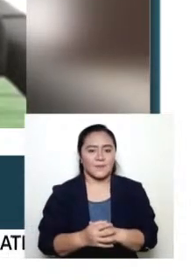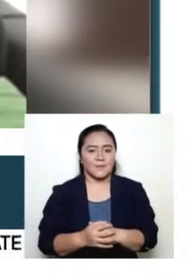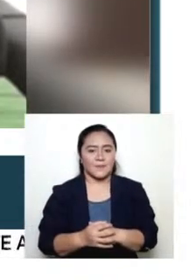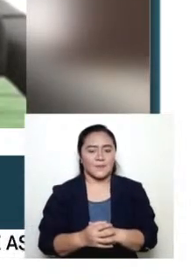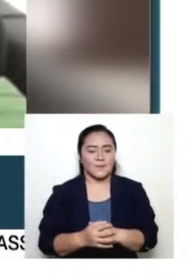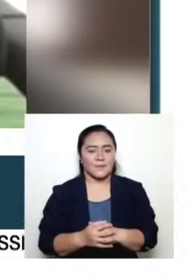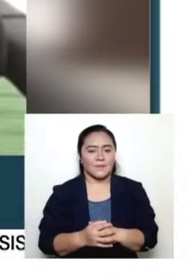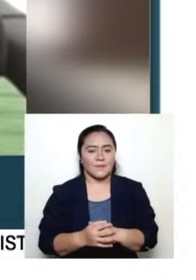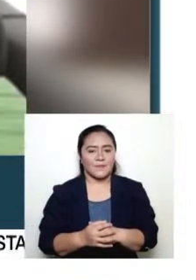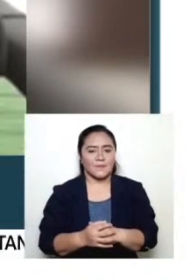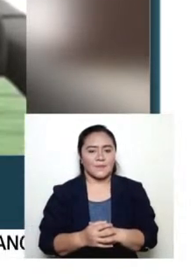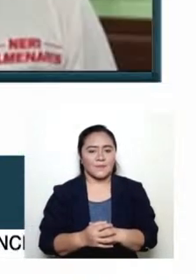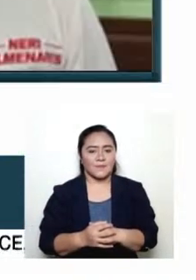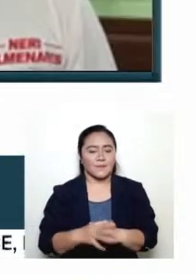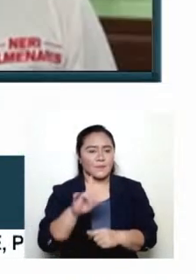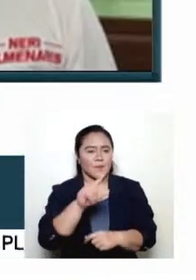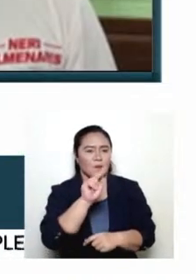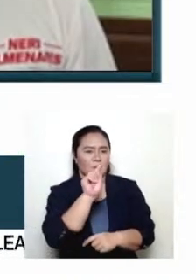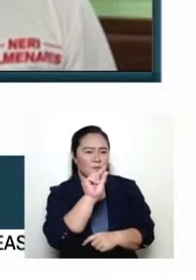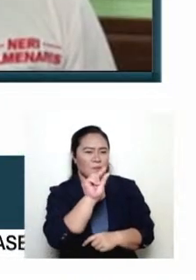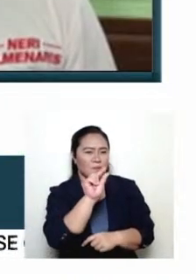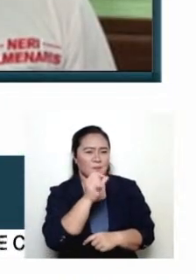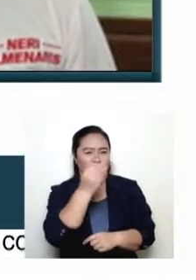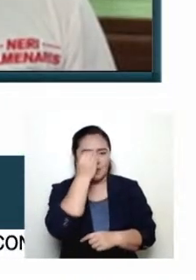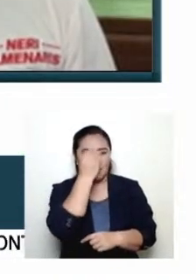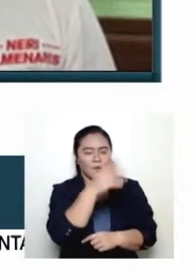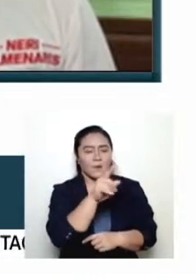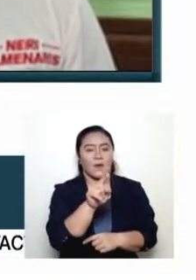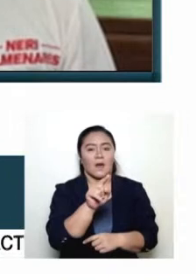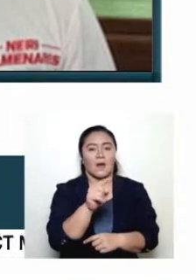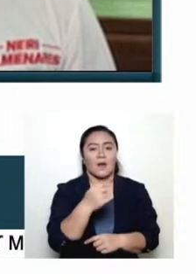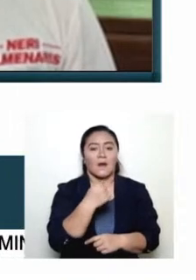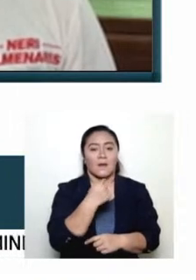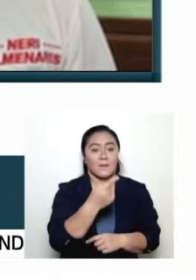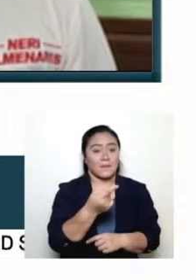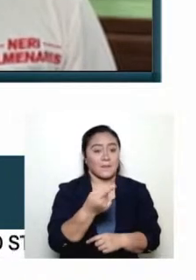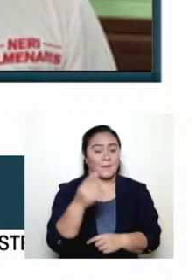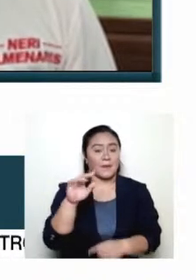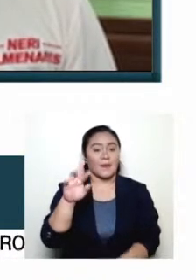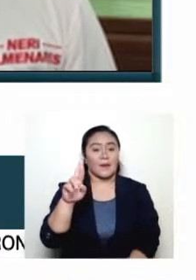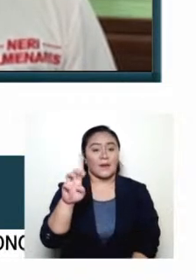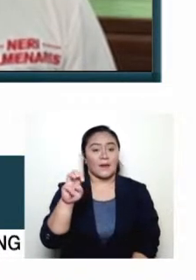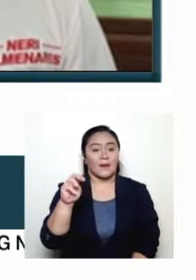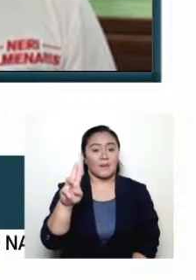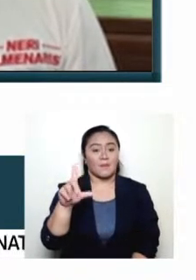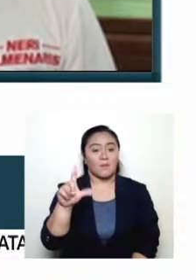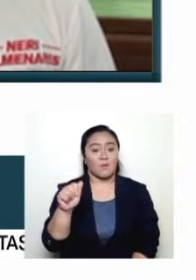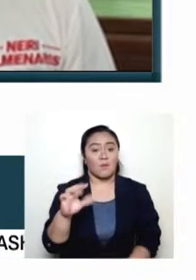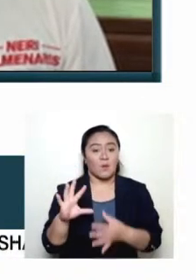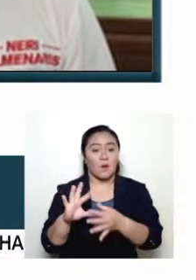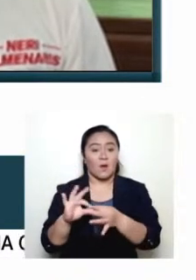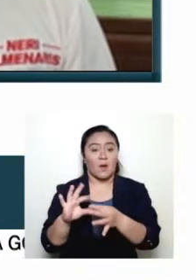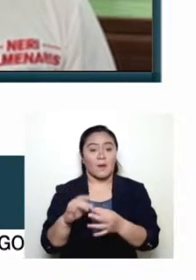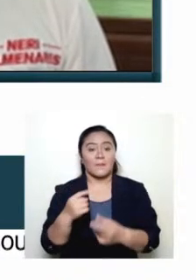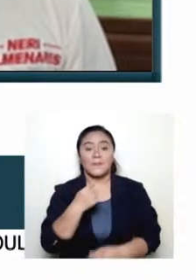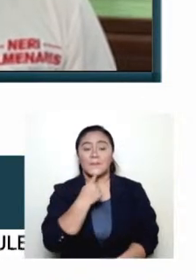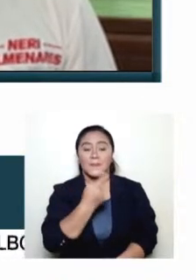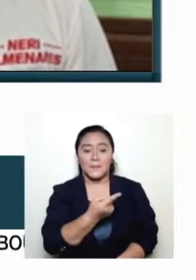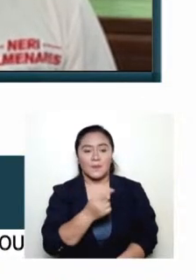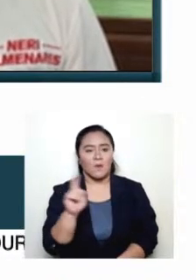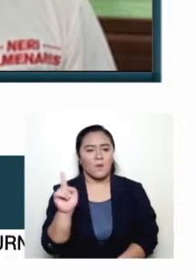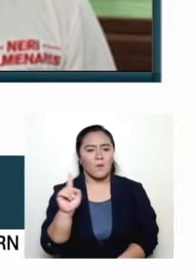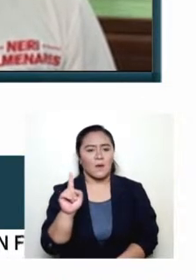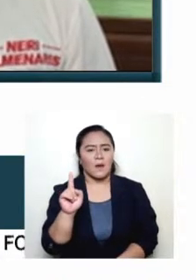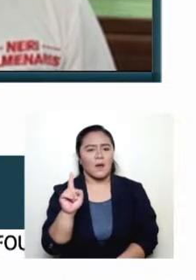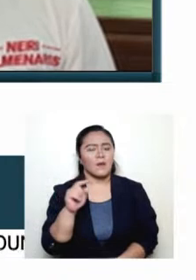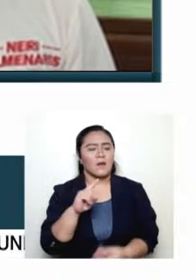Neri, sorry to cut you there, but let me just go back to what Congressman Boyeng Remulla said. How does that not run